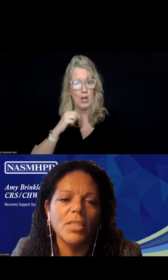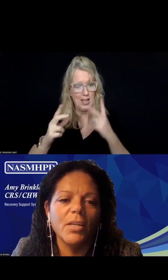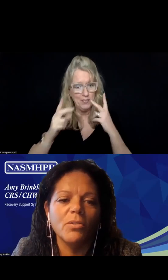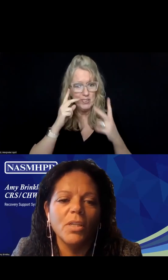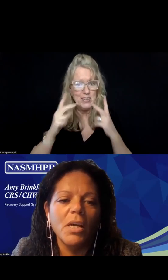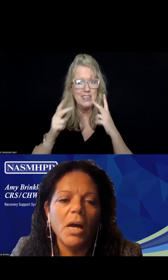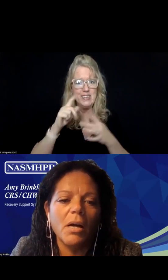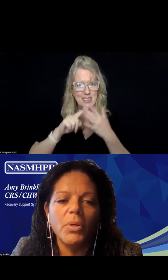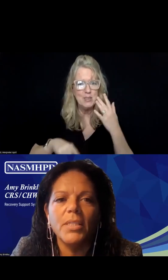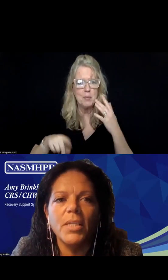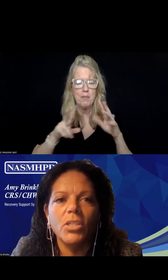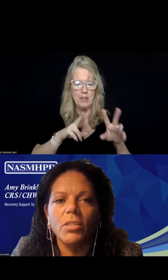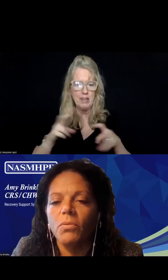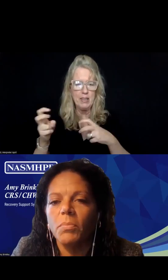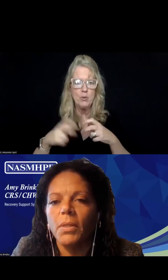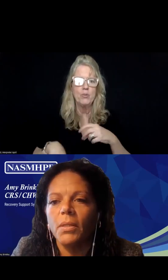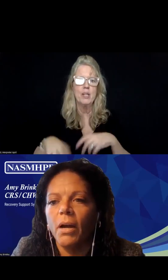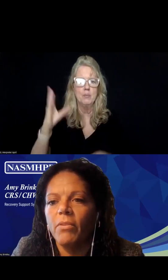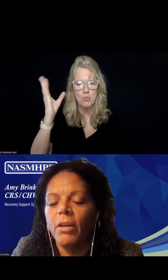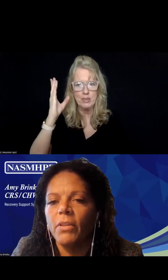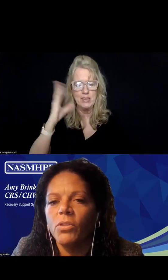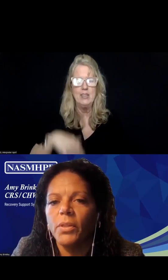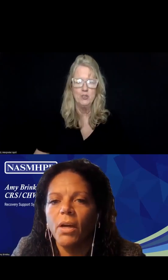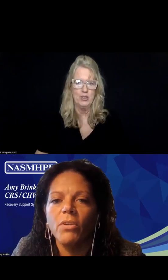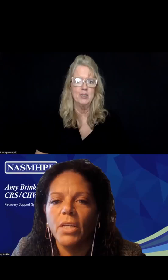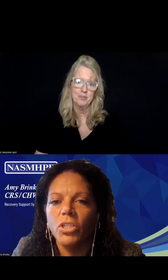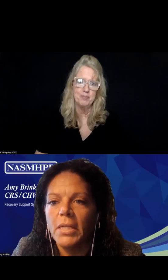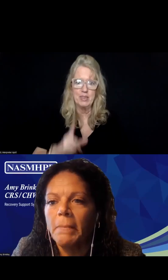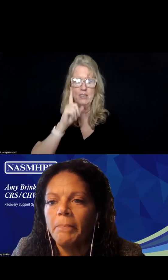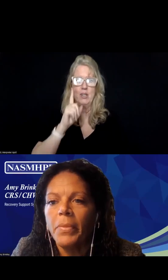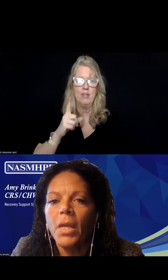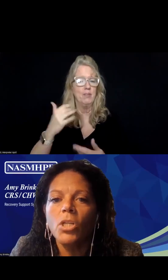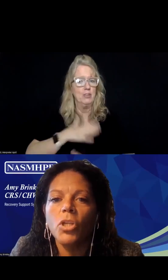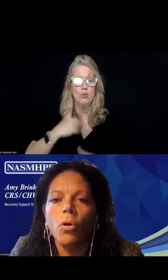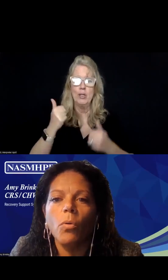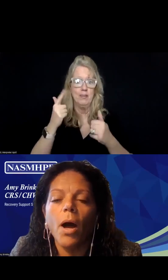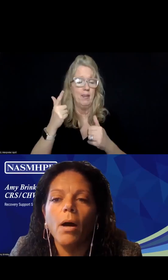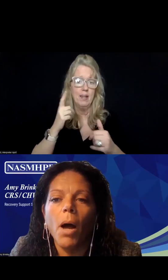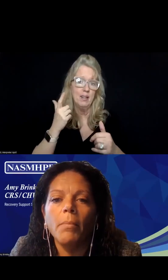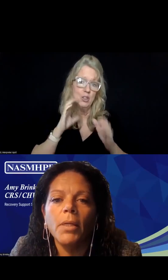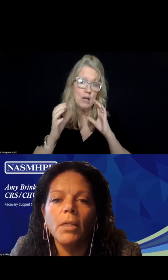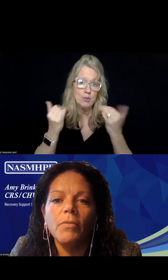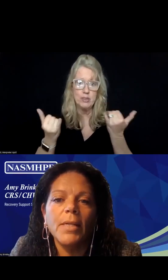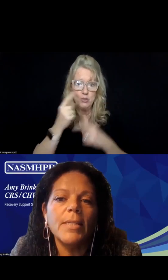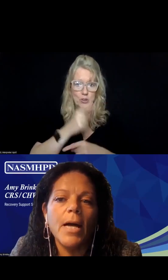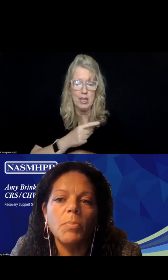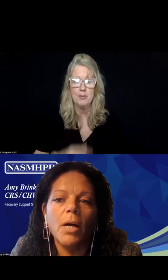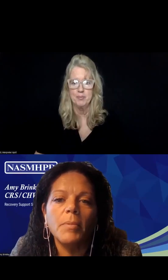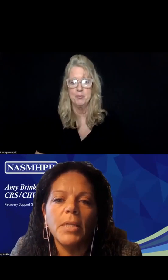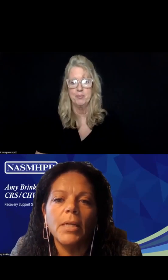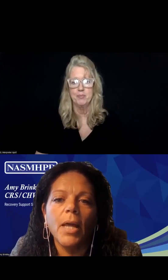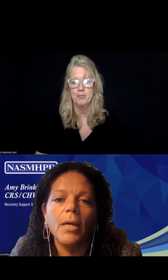tobacco cessation titled presentations. So I've definitely enjoyed the conversation today. So I'm going to give